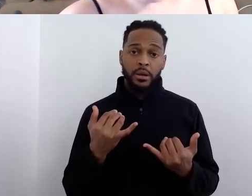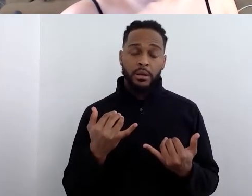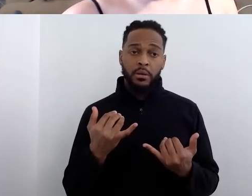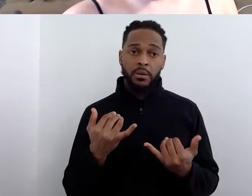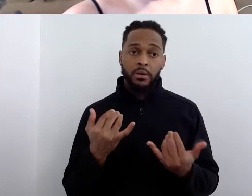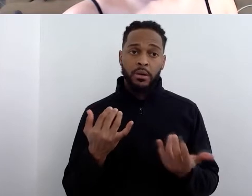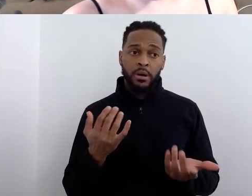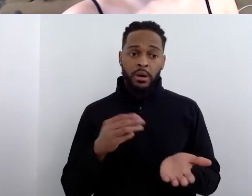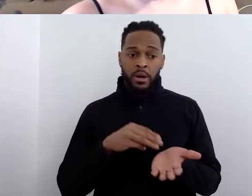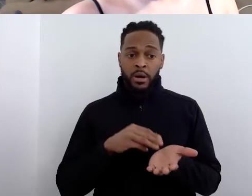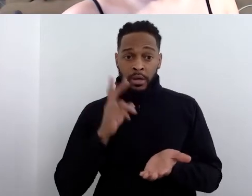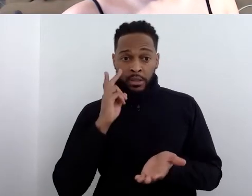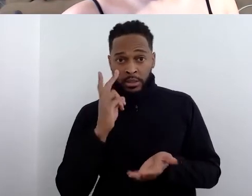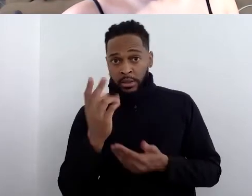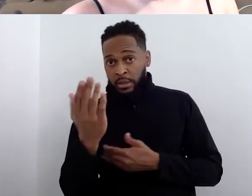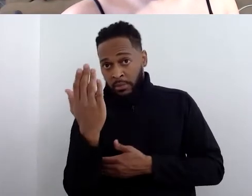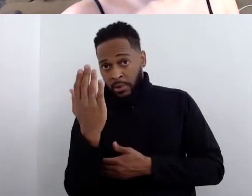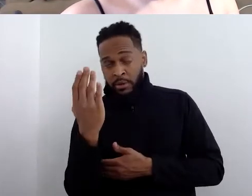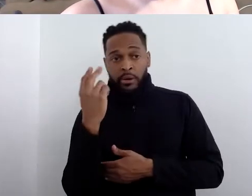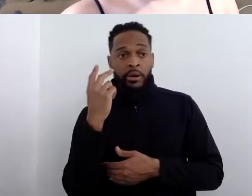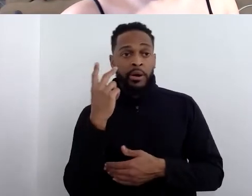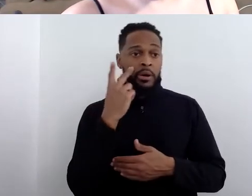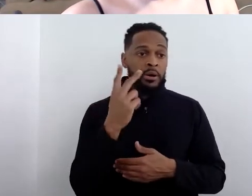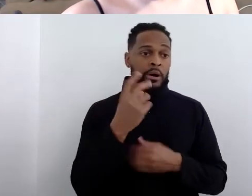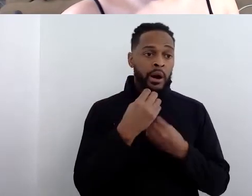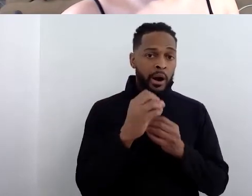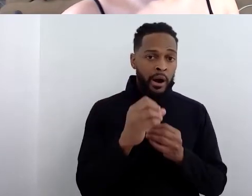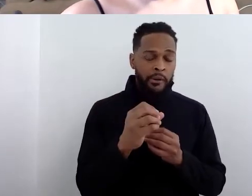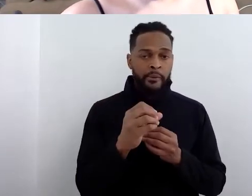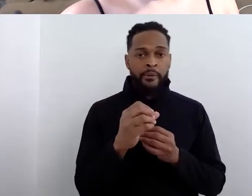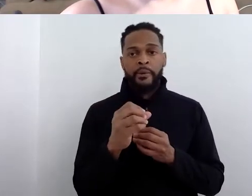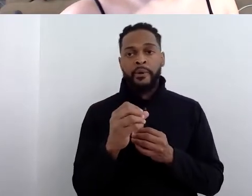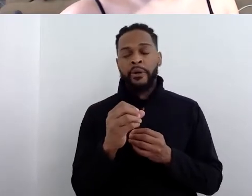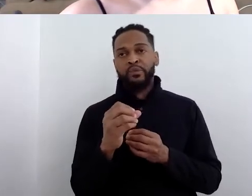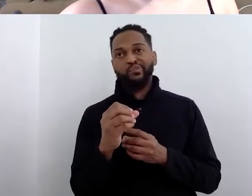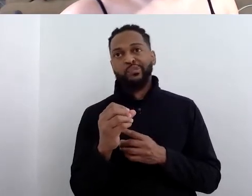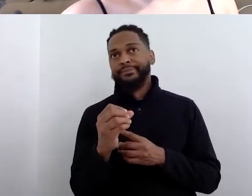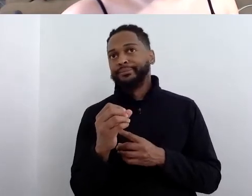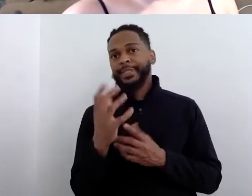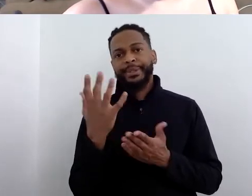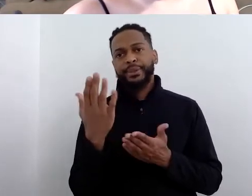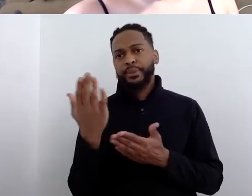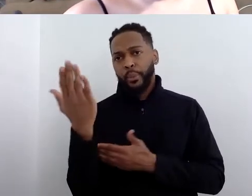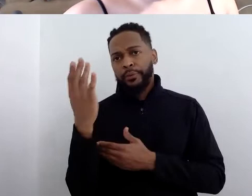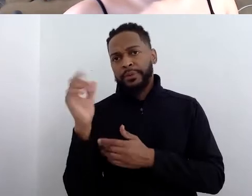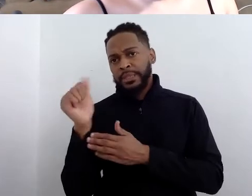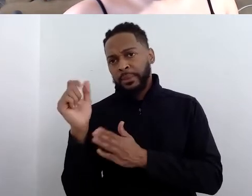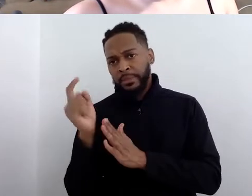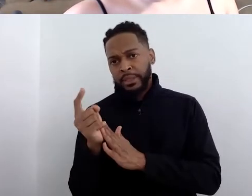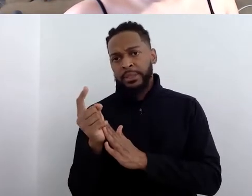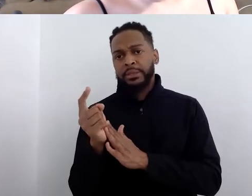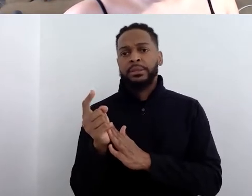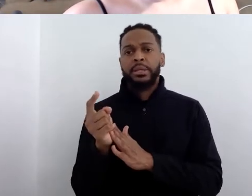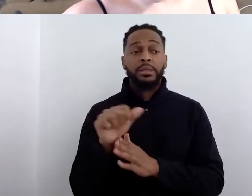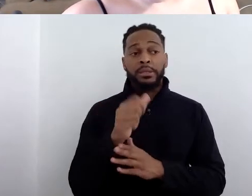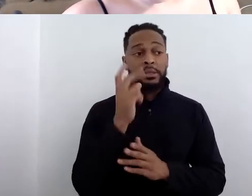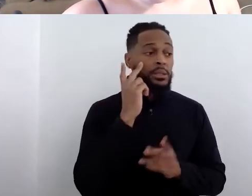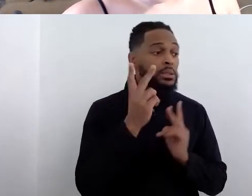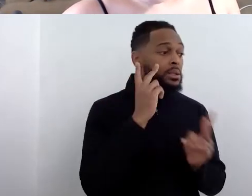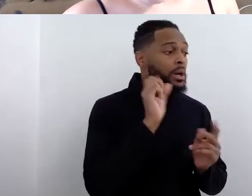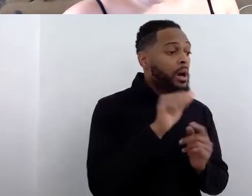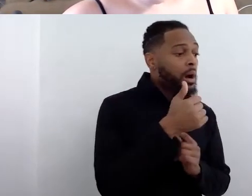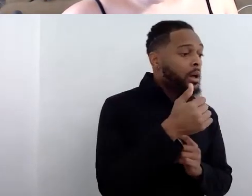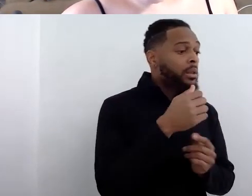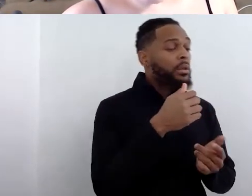see you in the office. As nurses, more in the hospital. See you in the morning for 10 minutes, I go see the other patients, and I go to